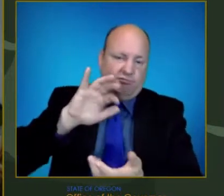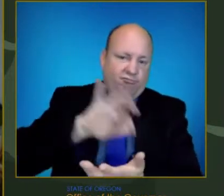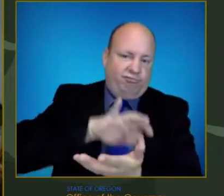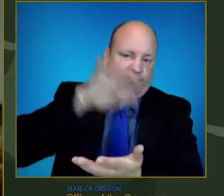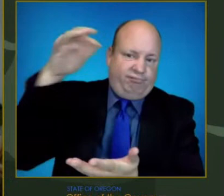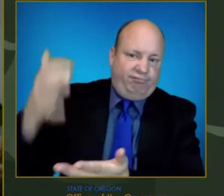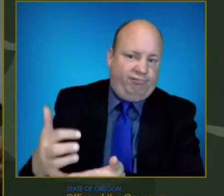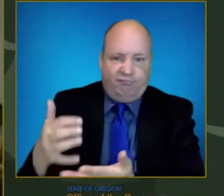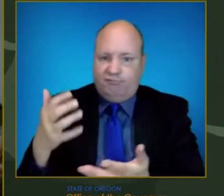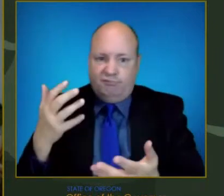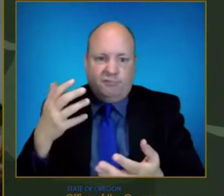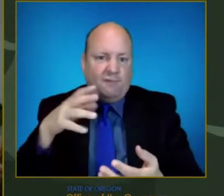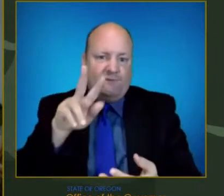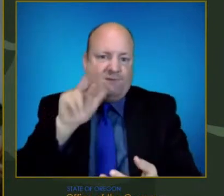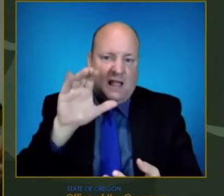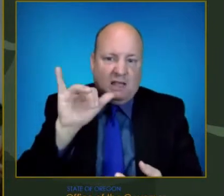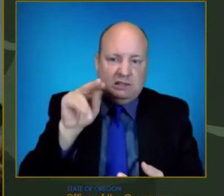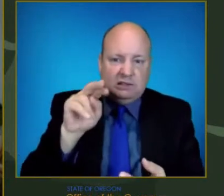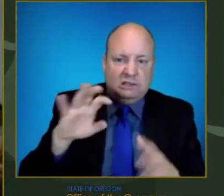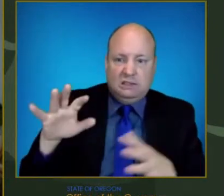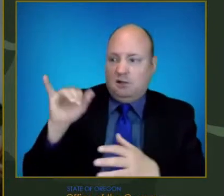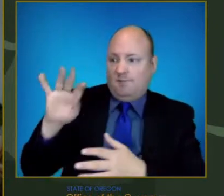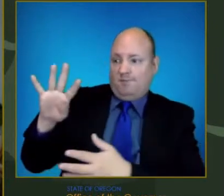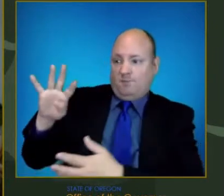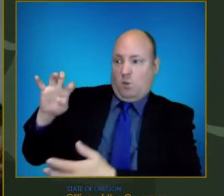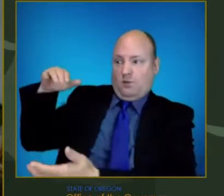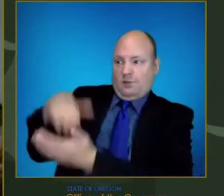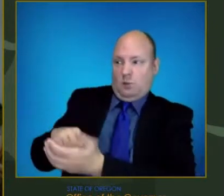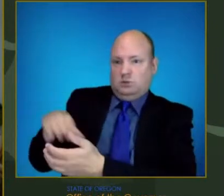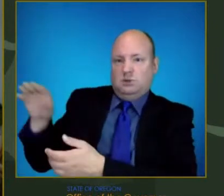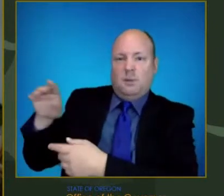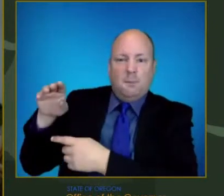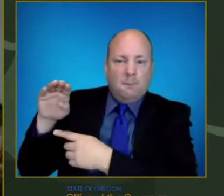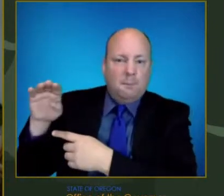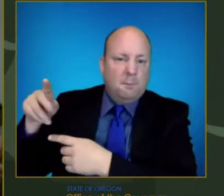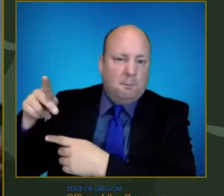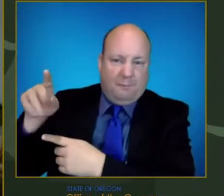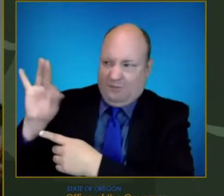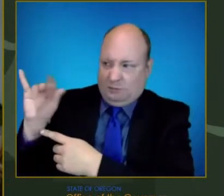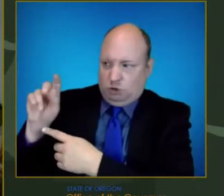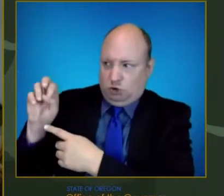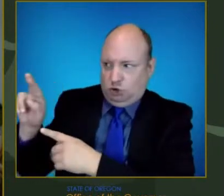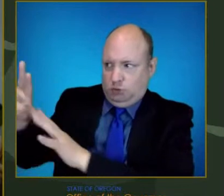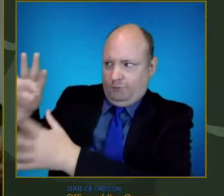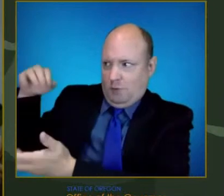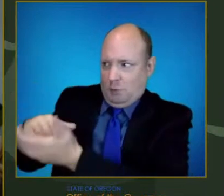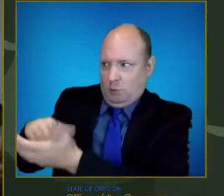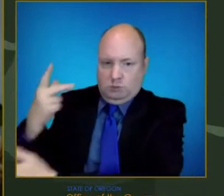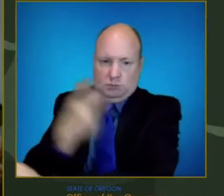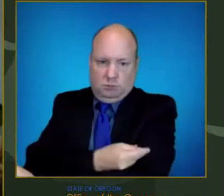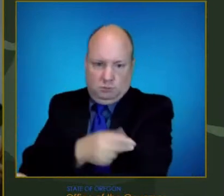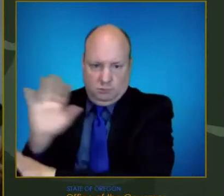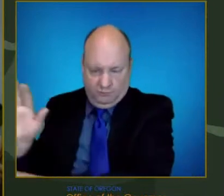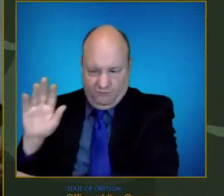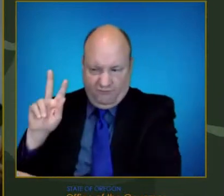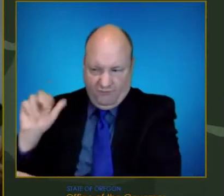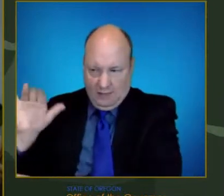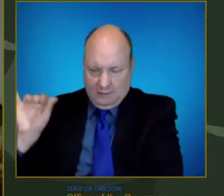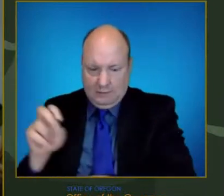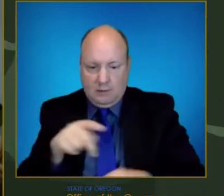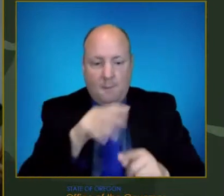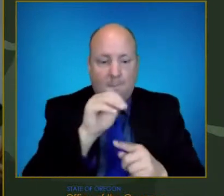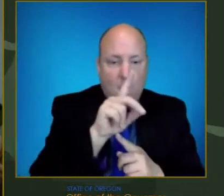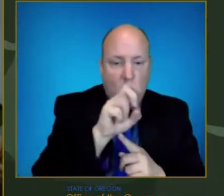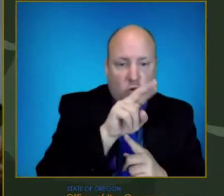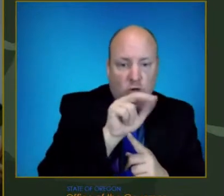than 400,000 Pfizer doses that are available in inventories across the state. At this time, we estimate that